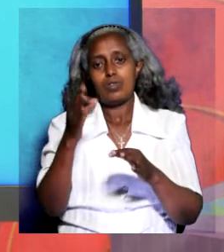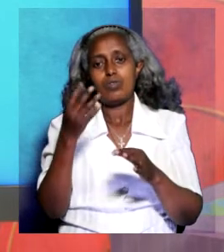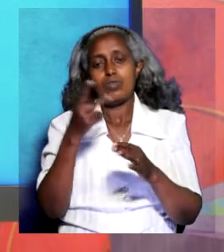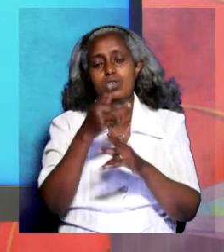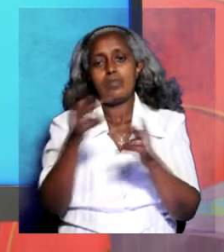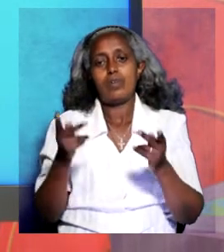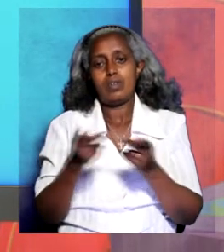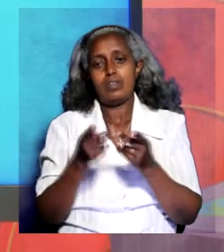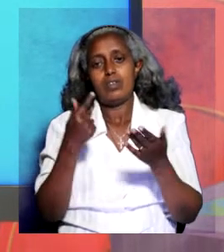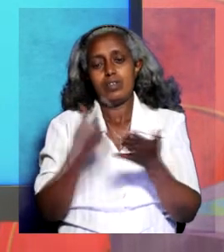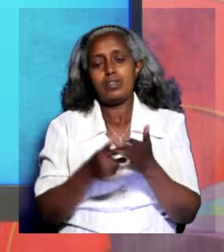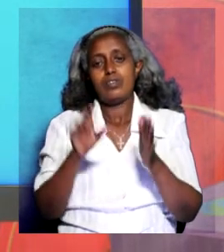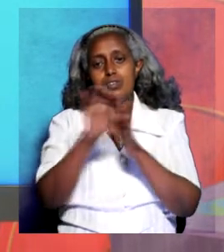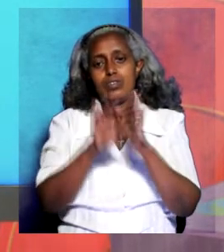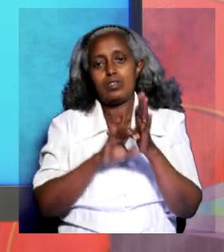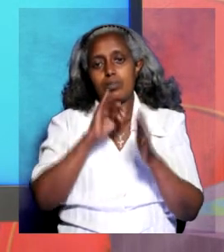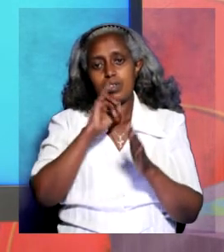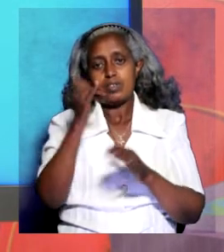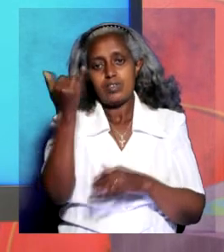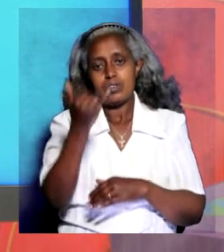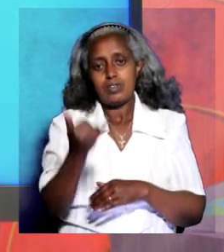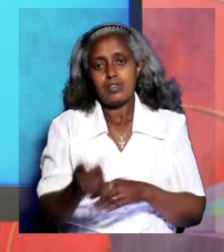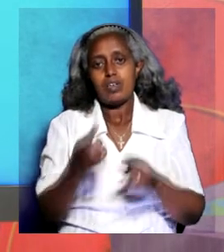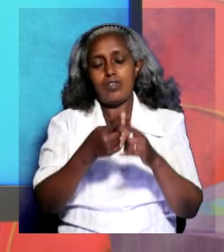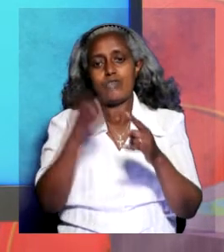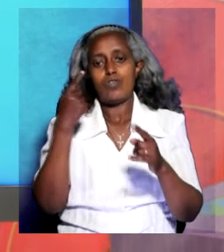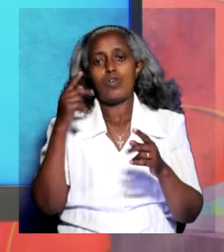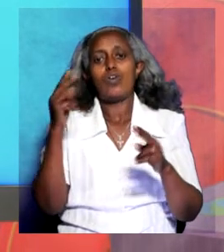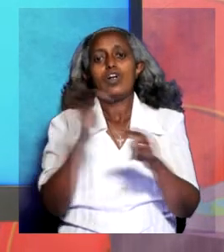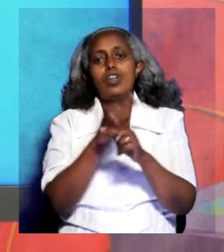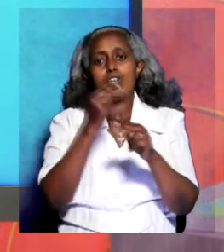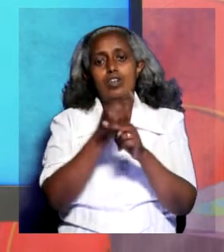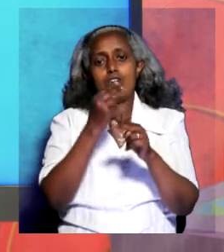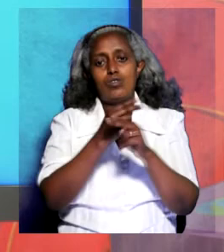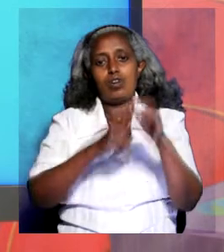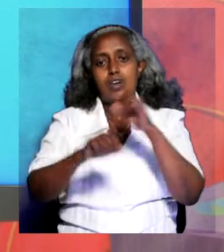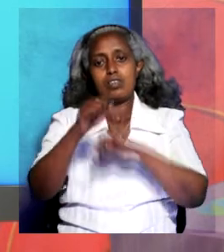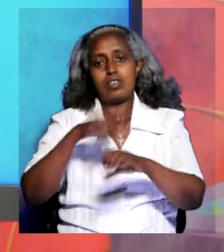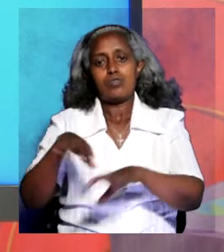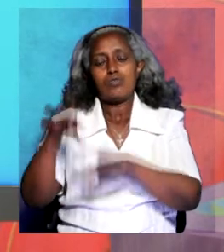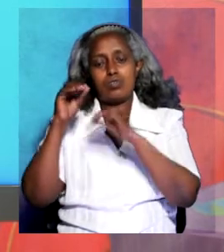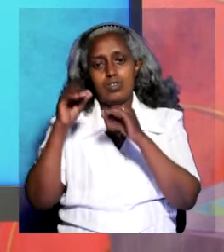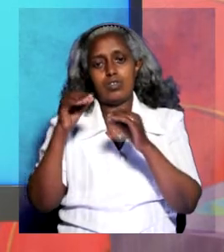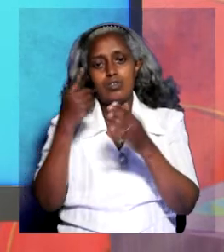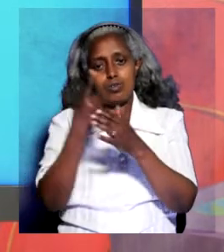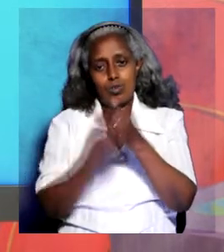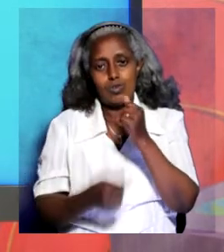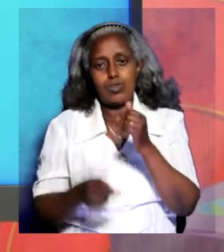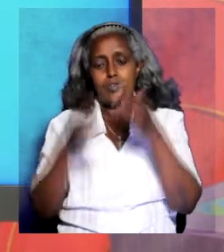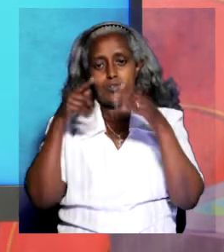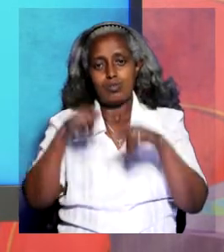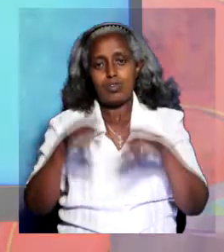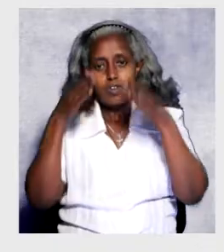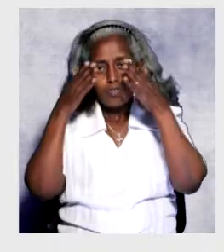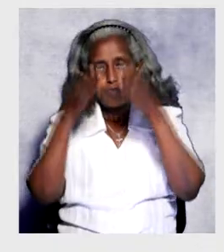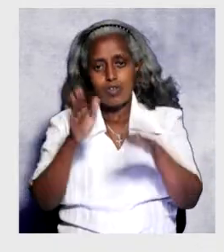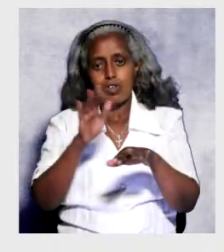Plane. This chapter is designed for natural science students only. So today we focus